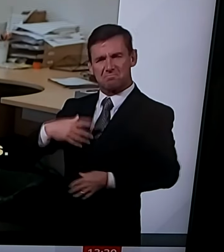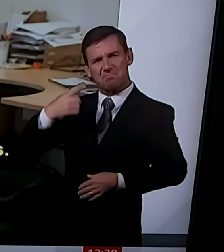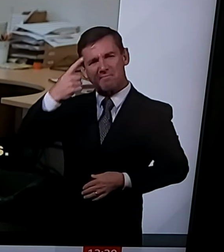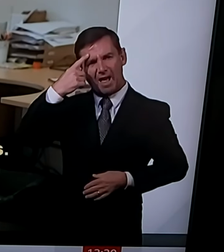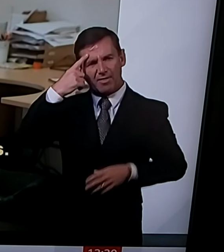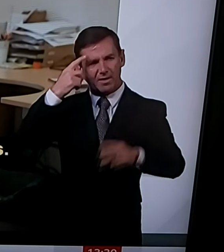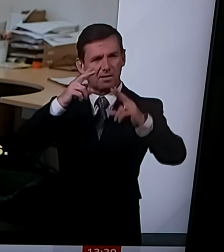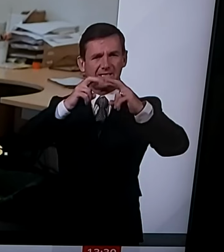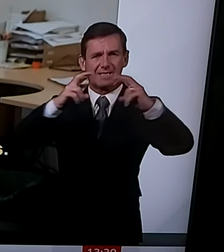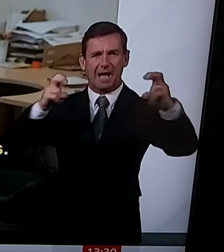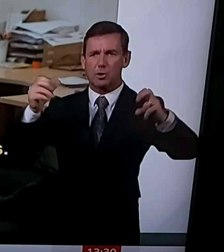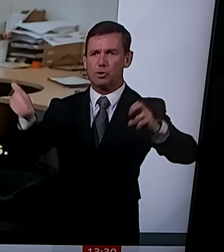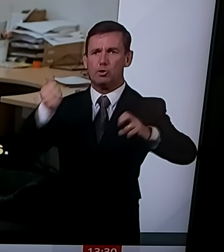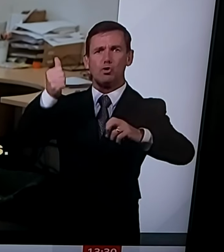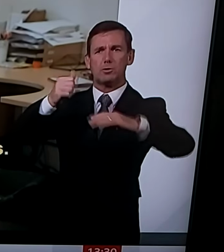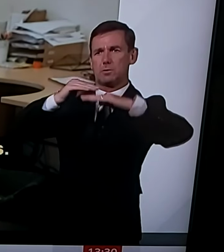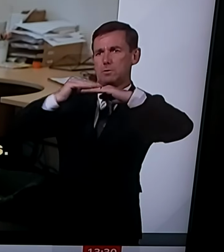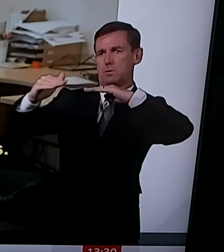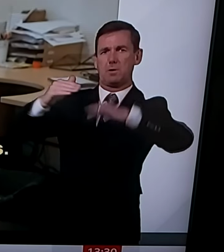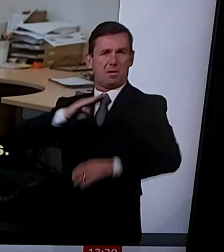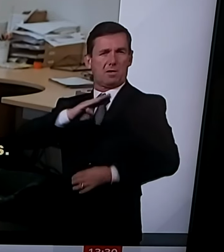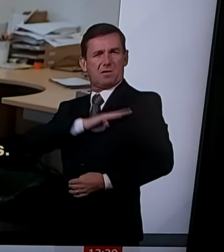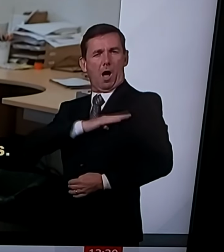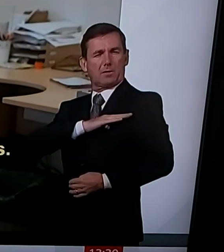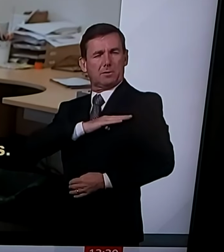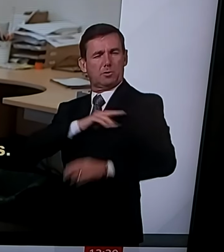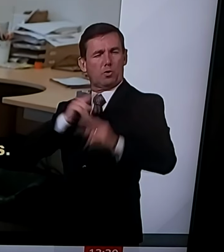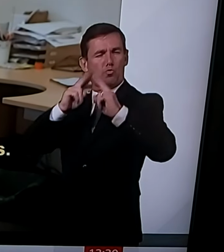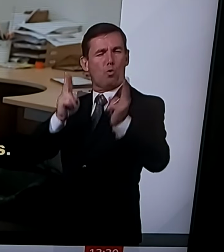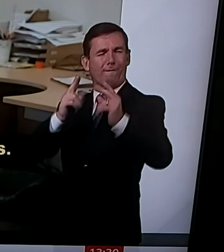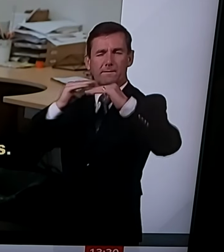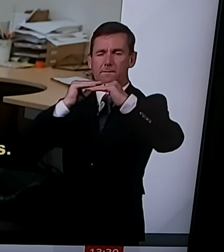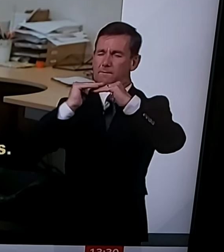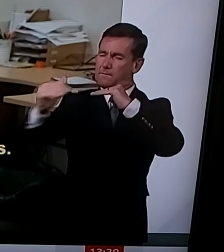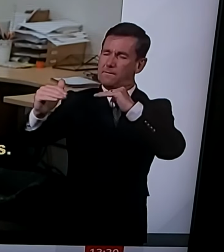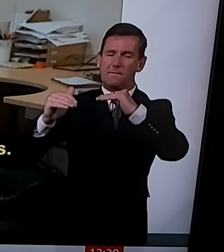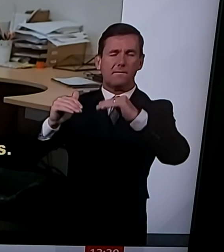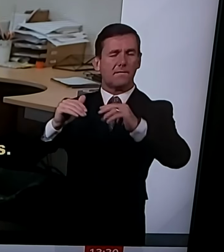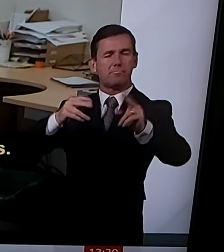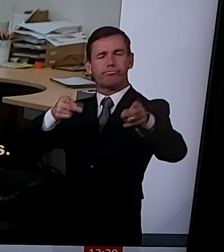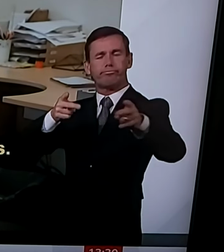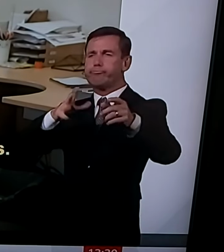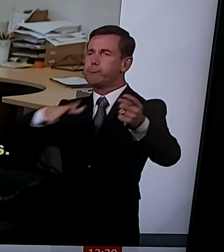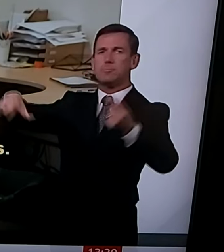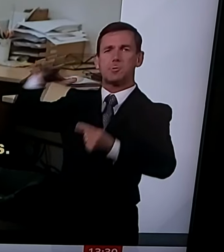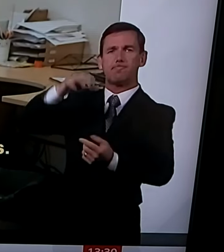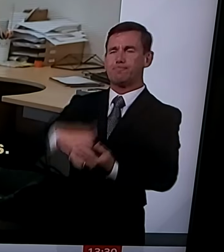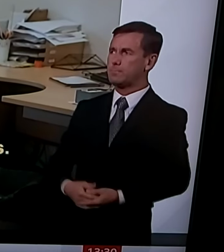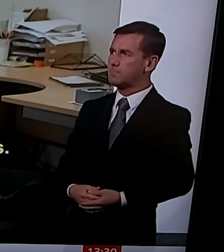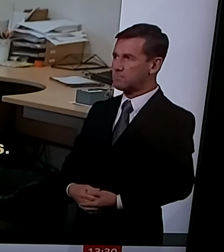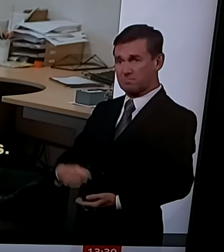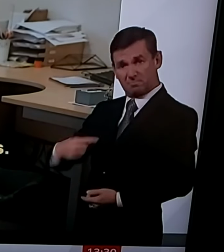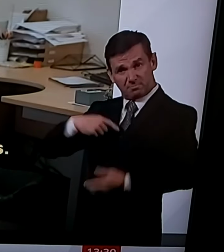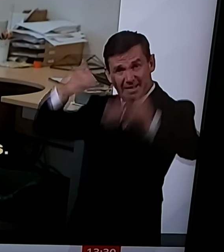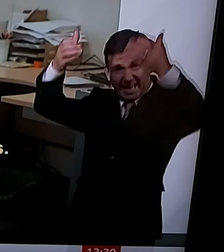on the very top of it, have a giant open air roof garden. If I were king,